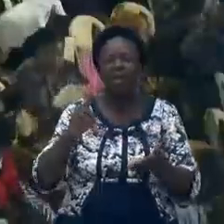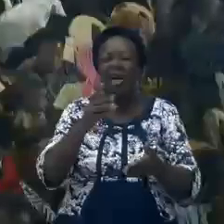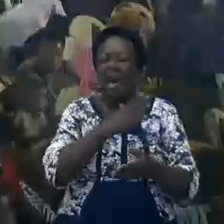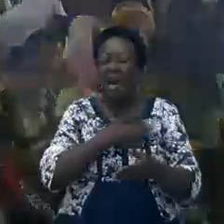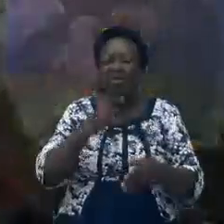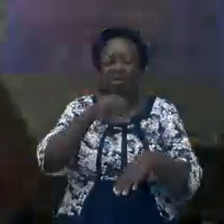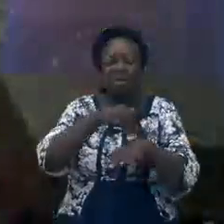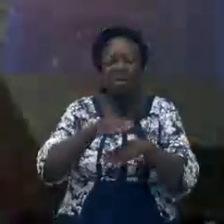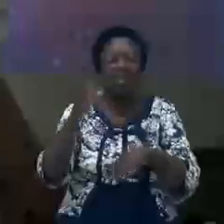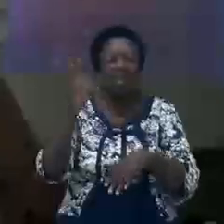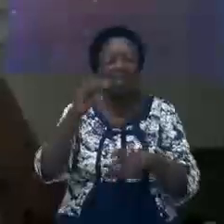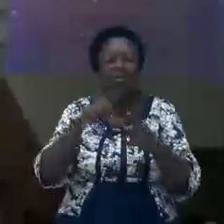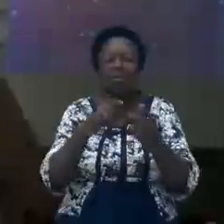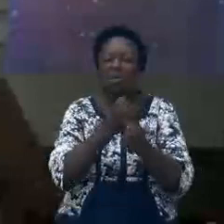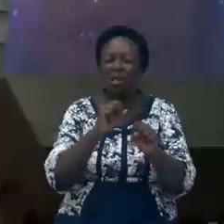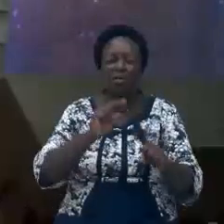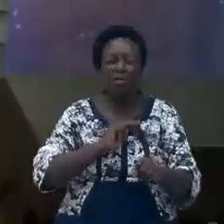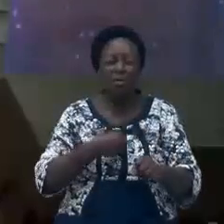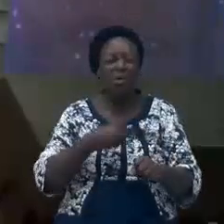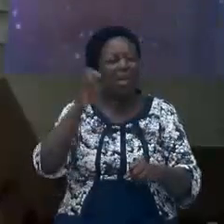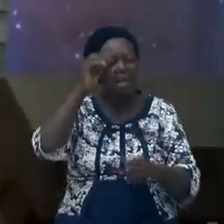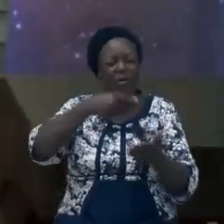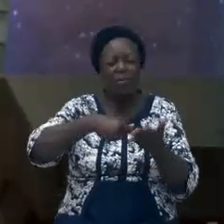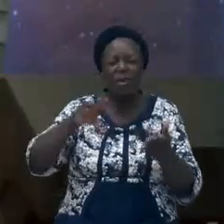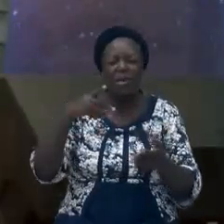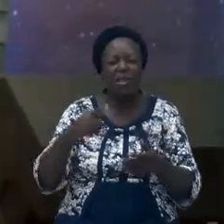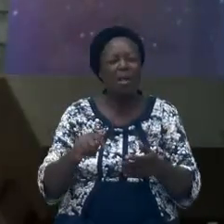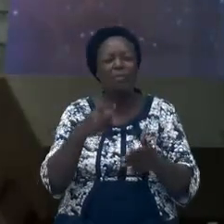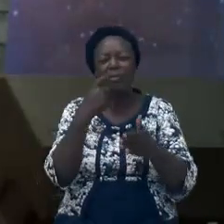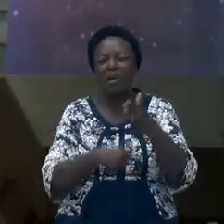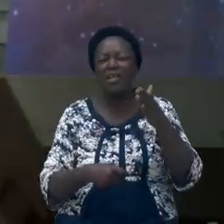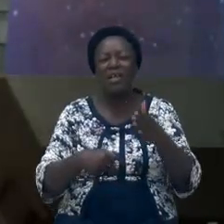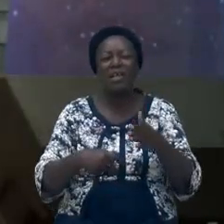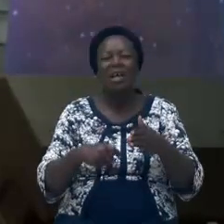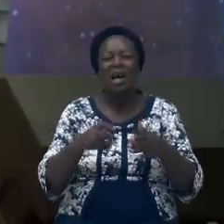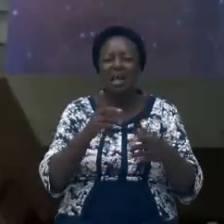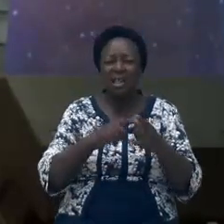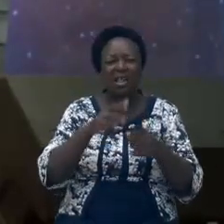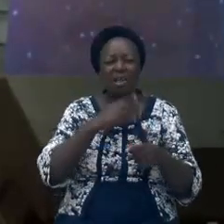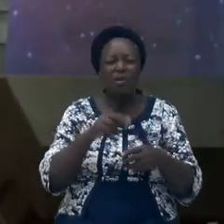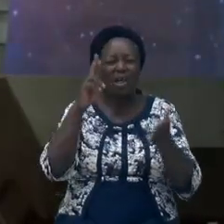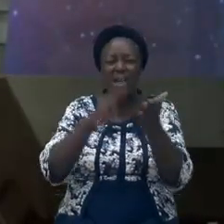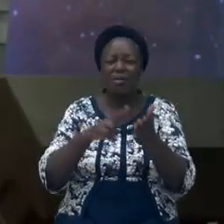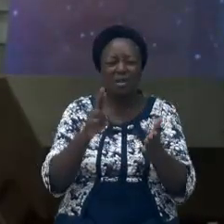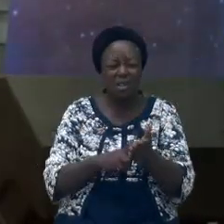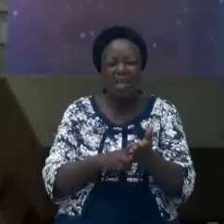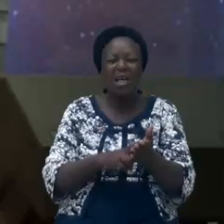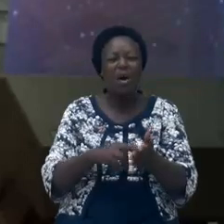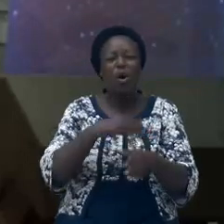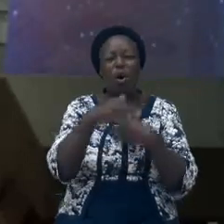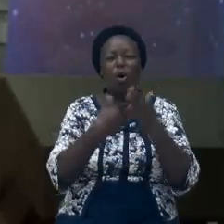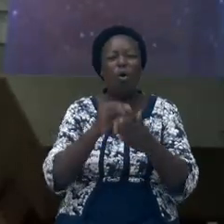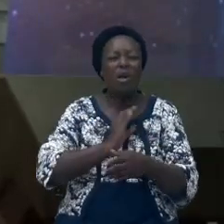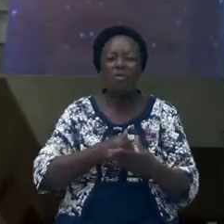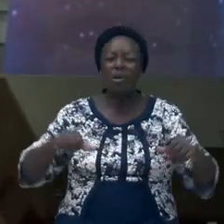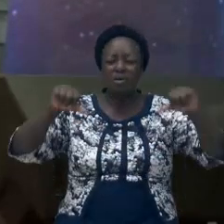you because Christ came and you sent him to save us. He paid the price and he was